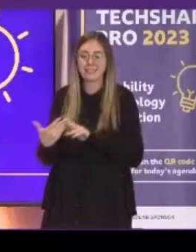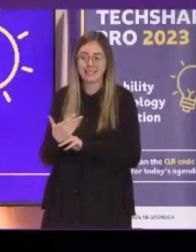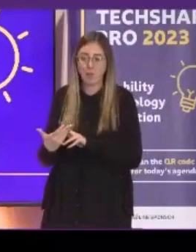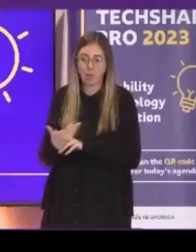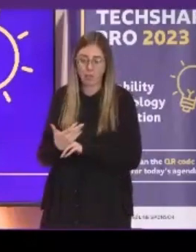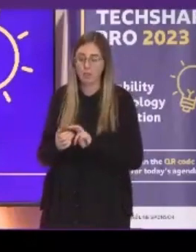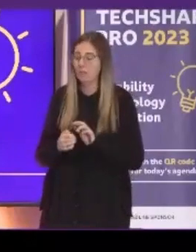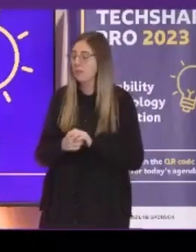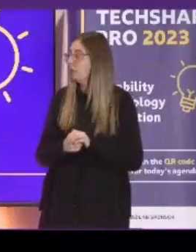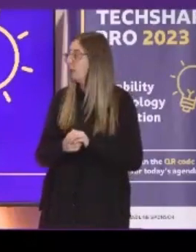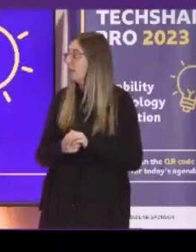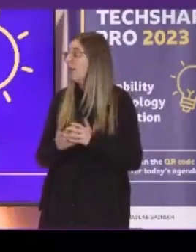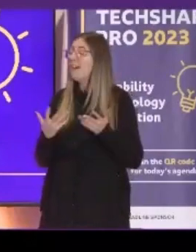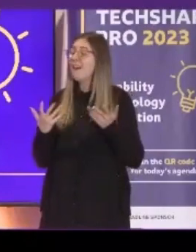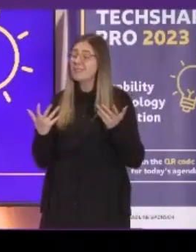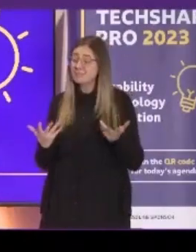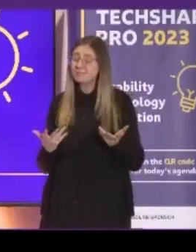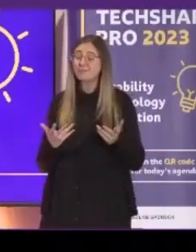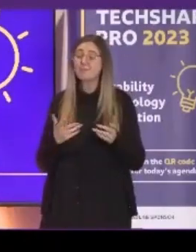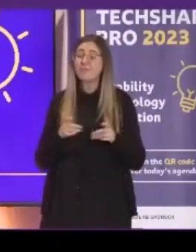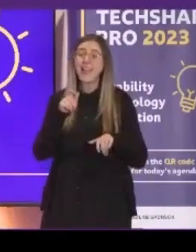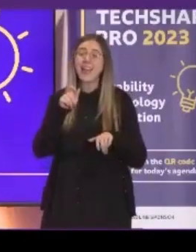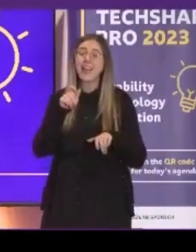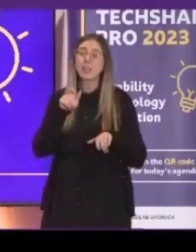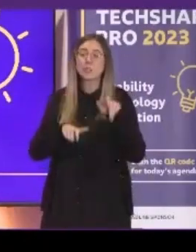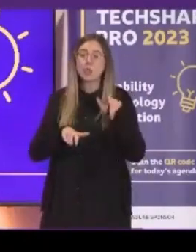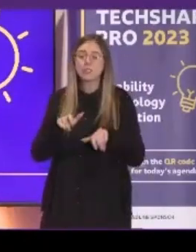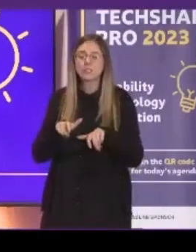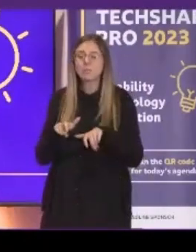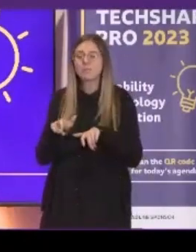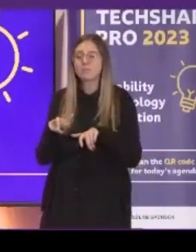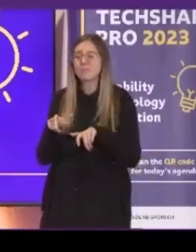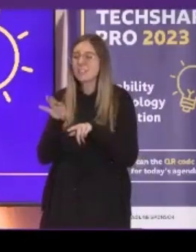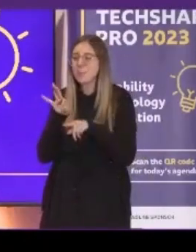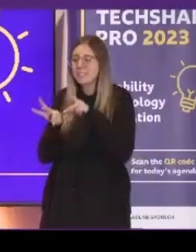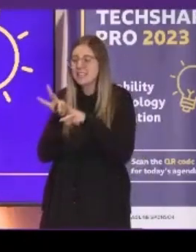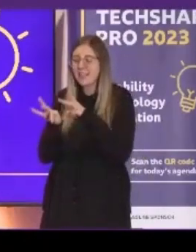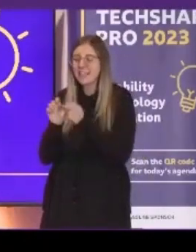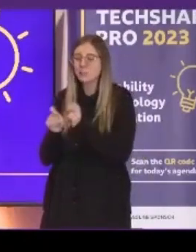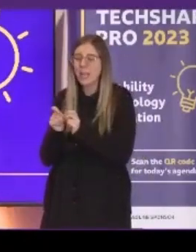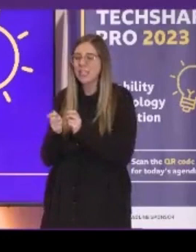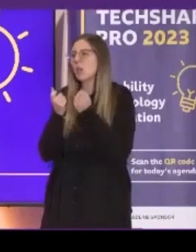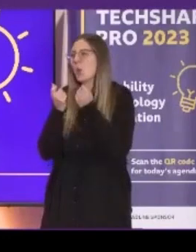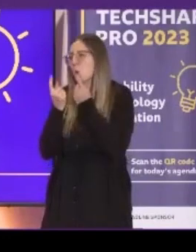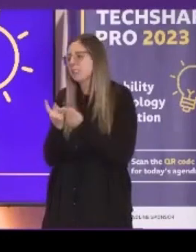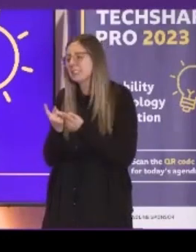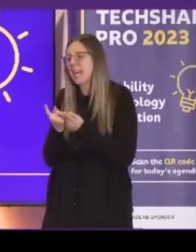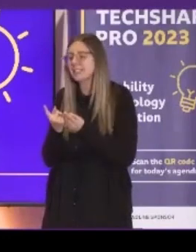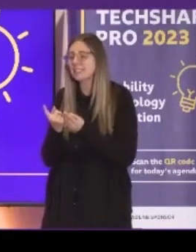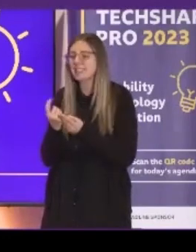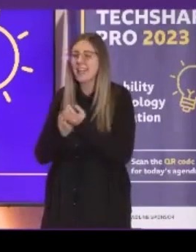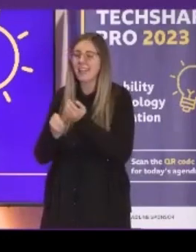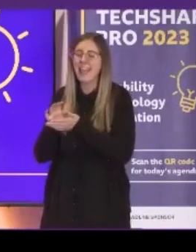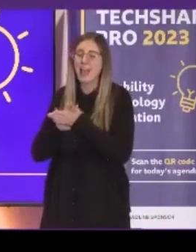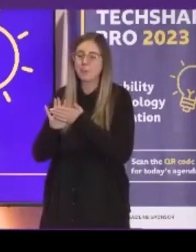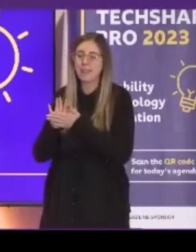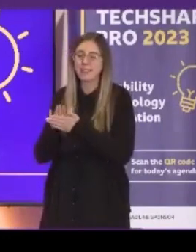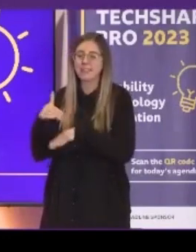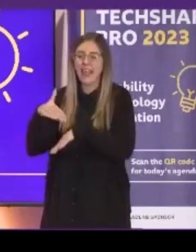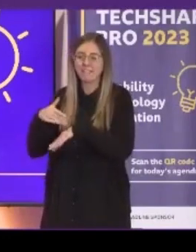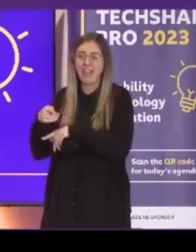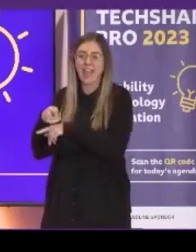Where you know where there are customised changes, yeah, I can understand that sometimes that may